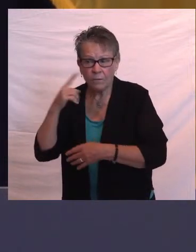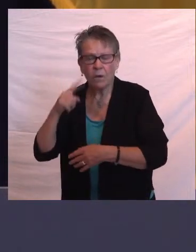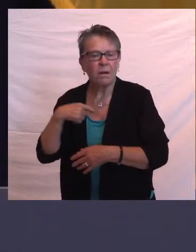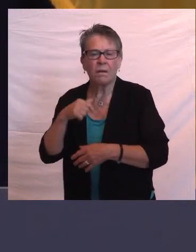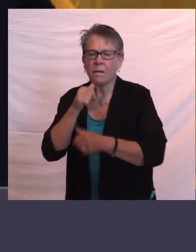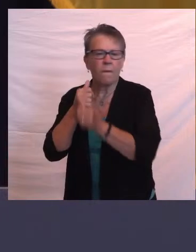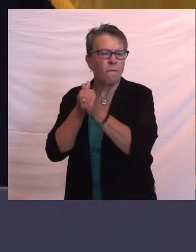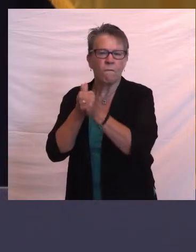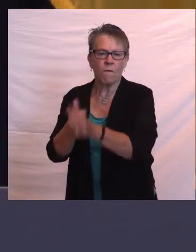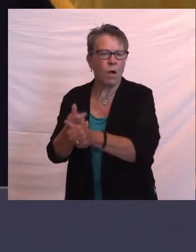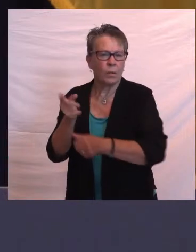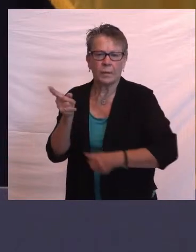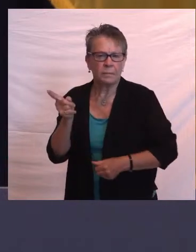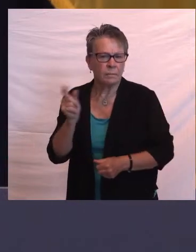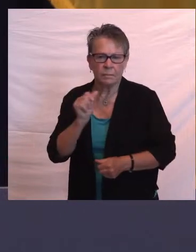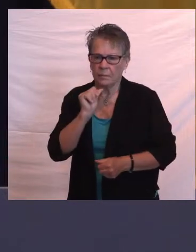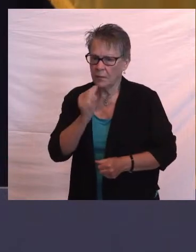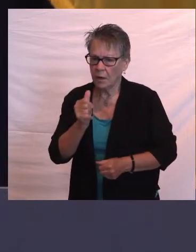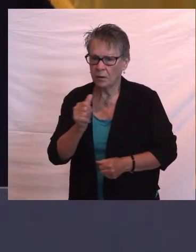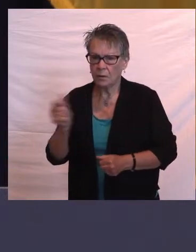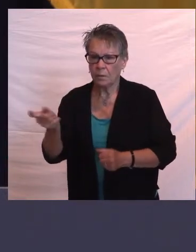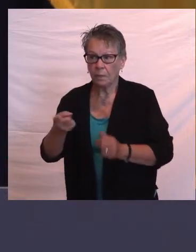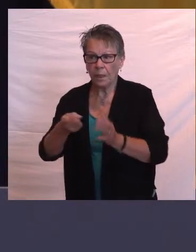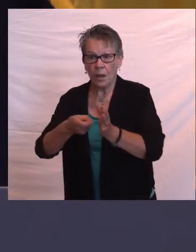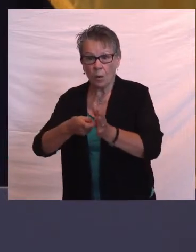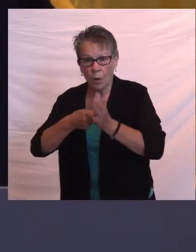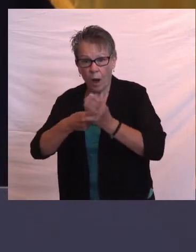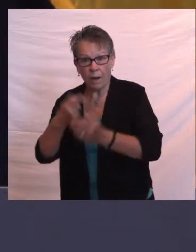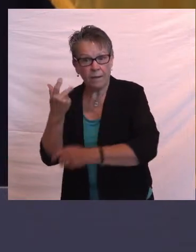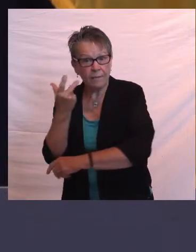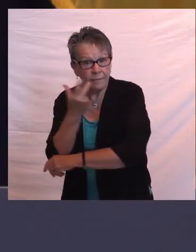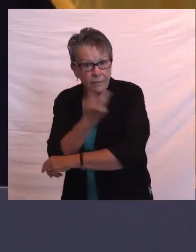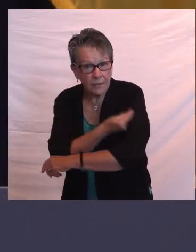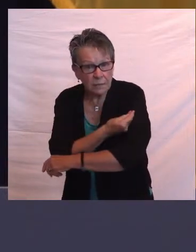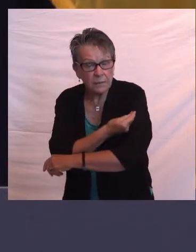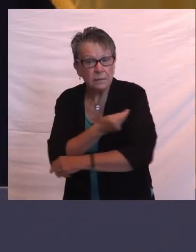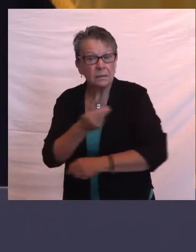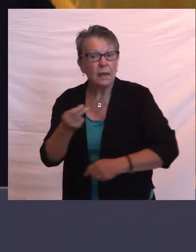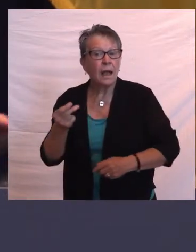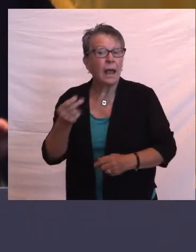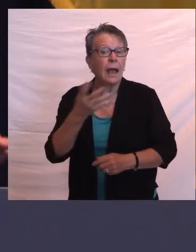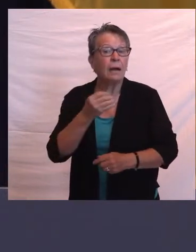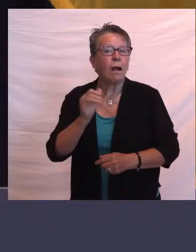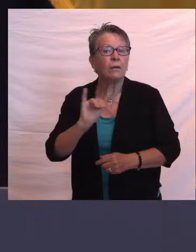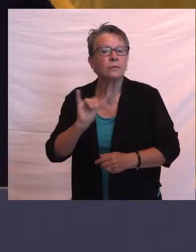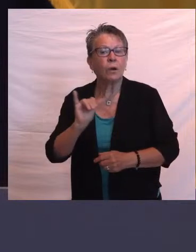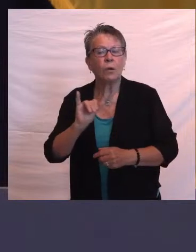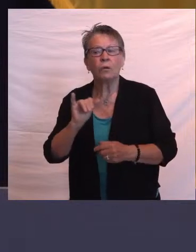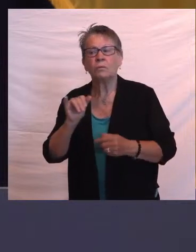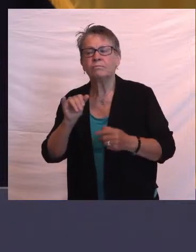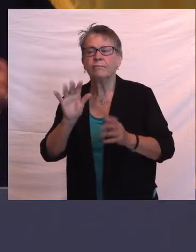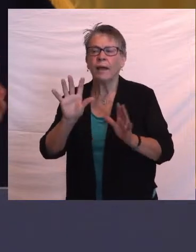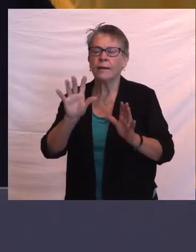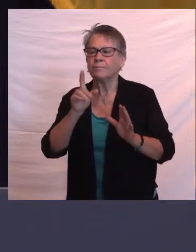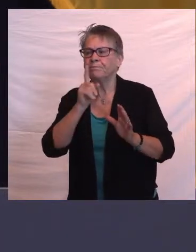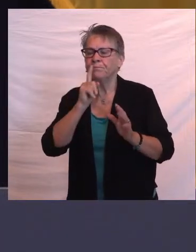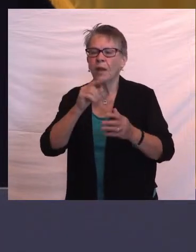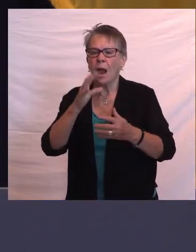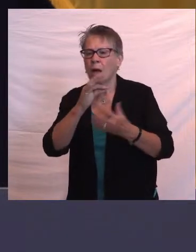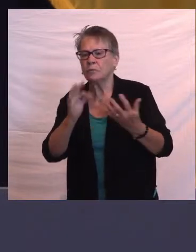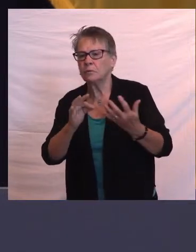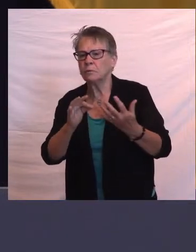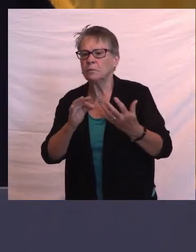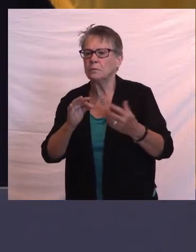but we continue to have that option. Not an option. I don't want to make it an option. We want you to get vaccinated, period. But for whatever reason, we'll